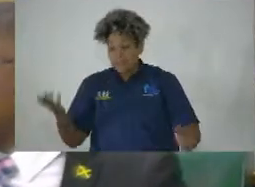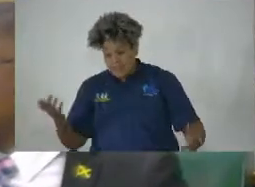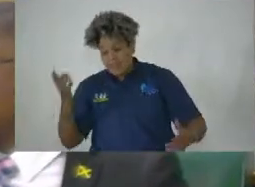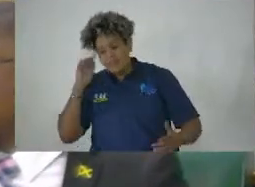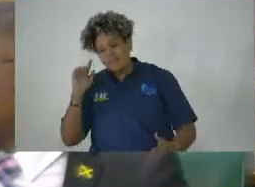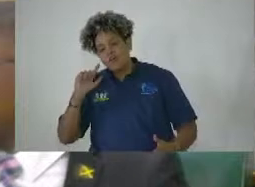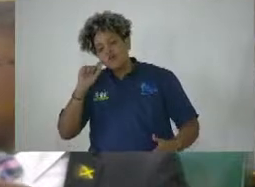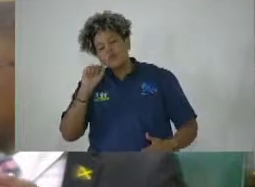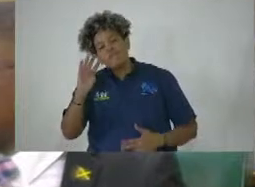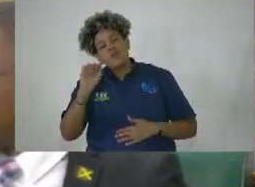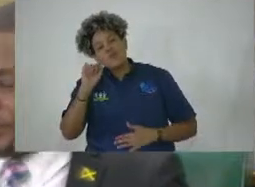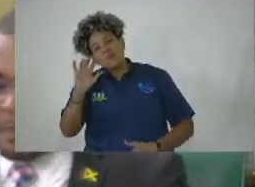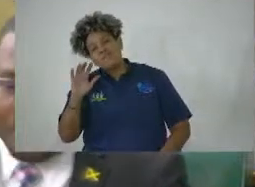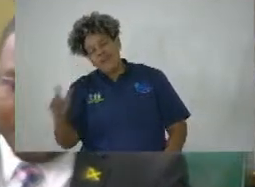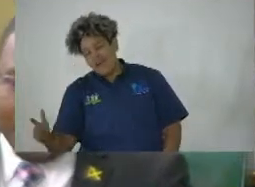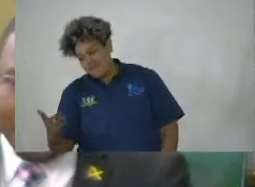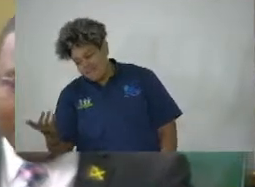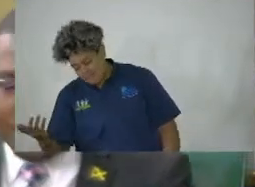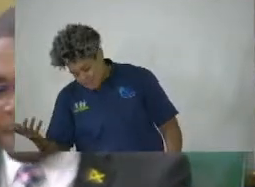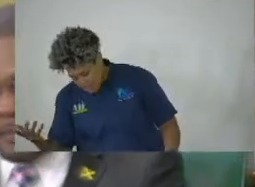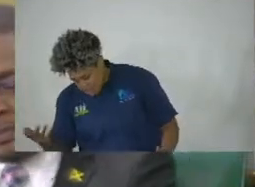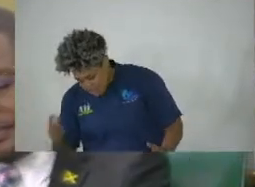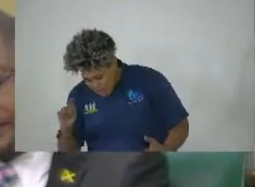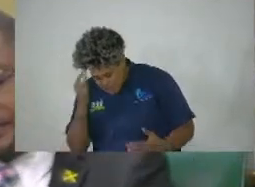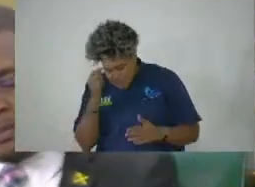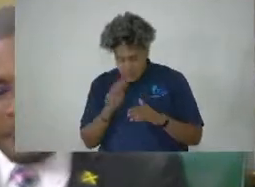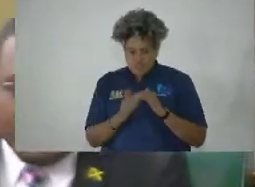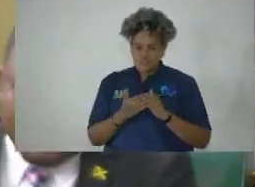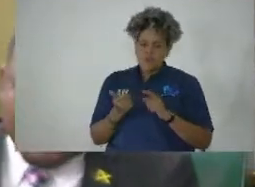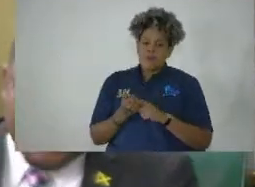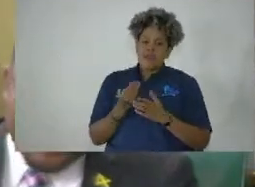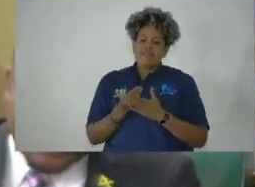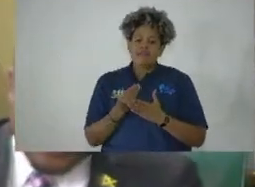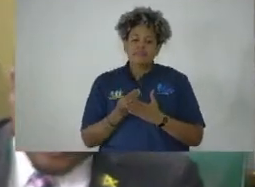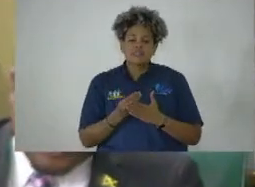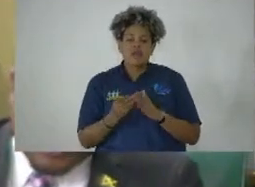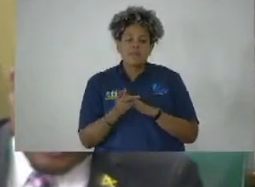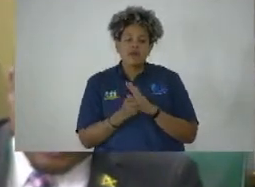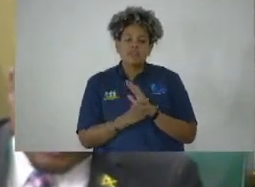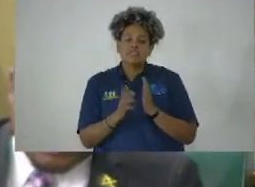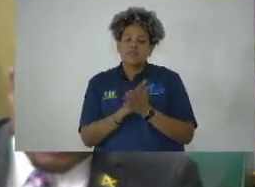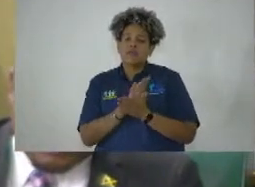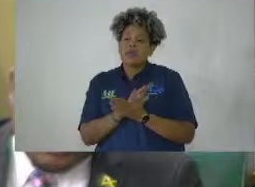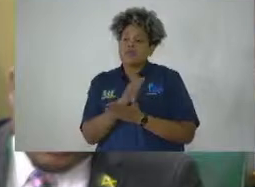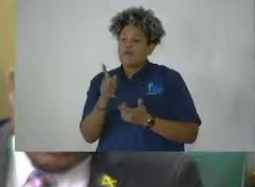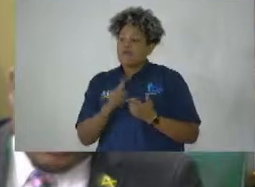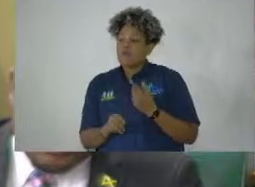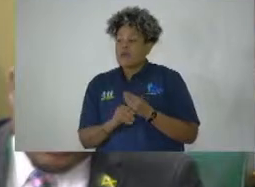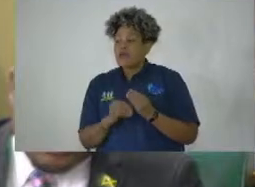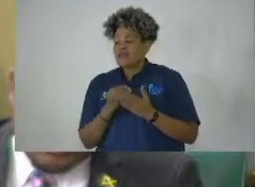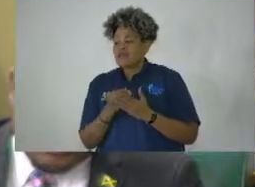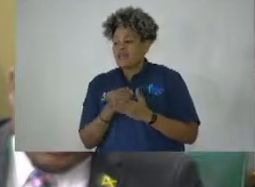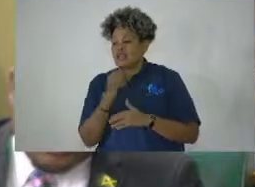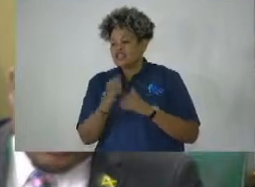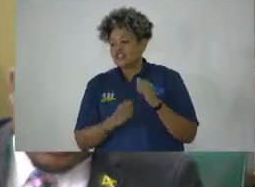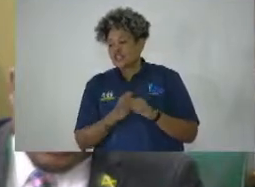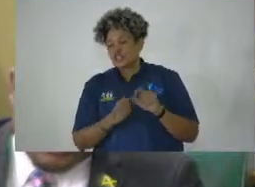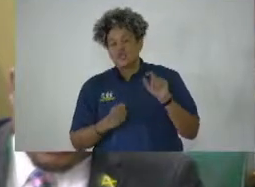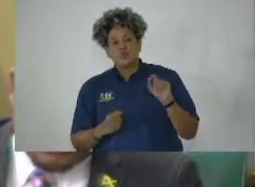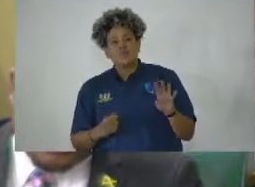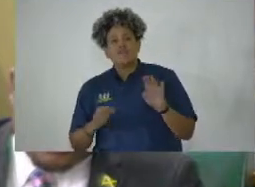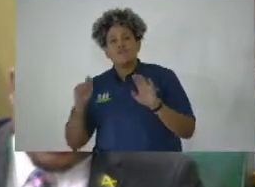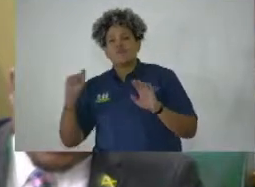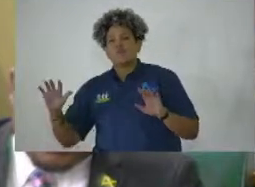of 24-25, Government of Jamaica Fiscal Policy Paper and the Financial Year